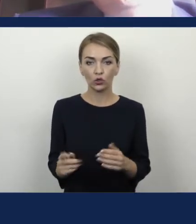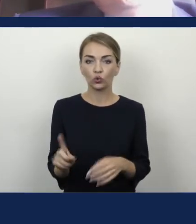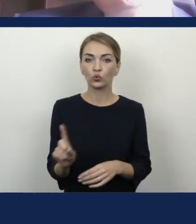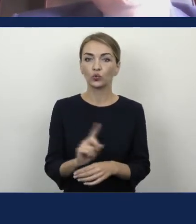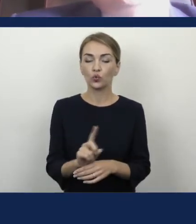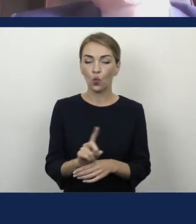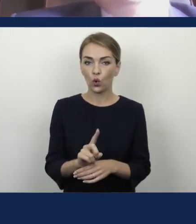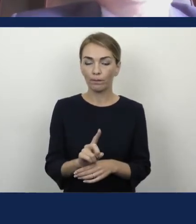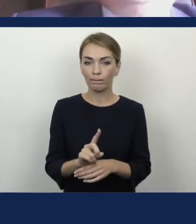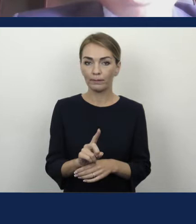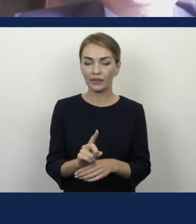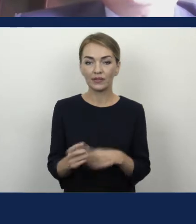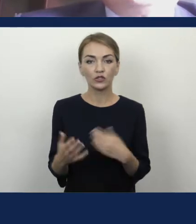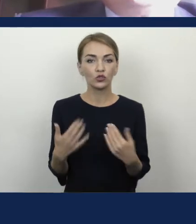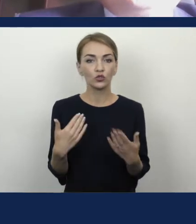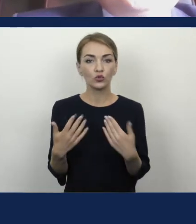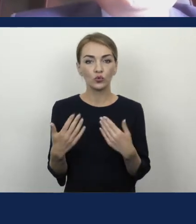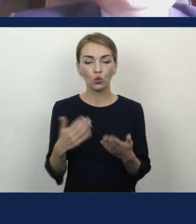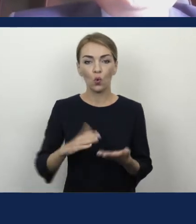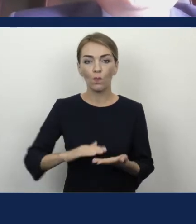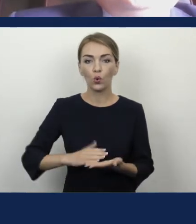campaigning come into force.